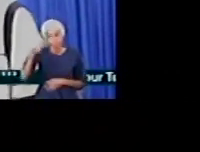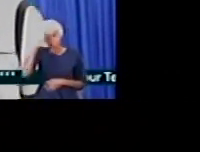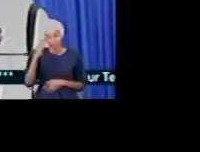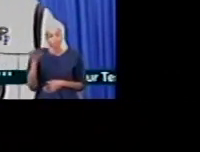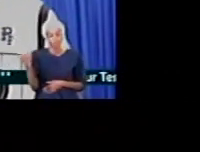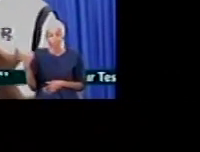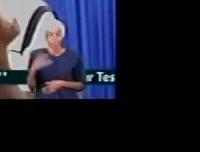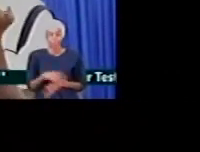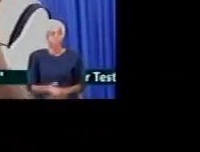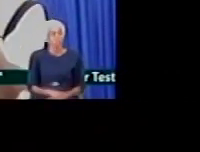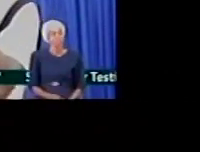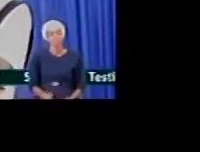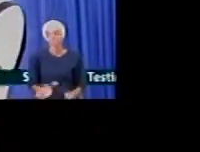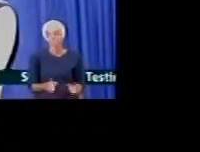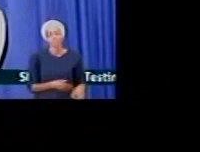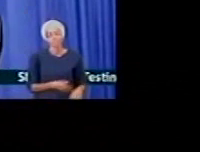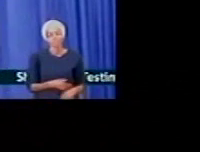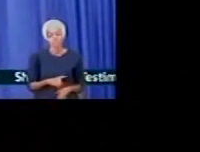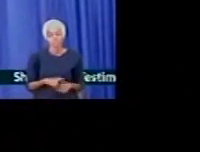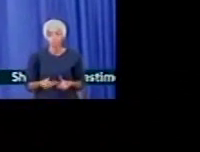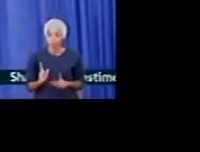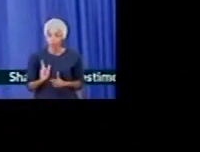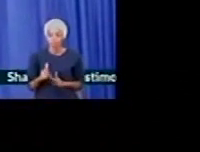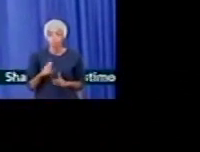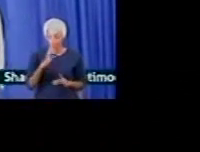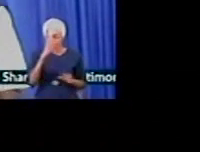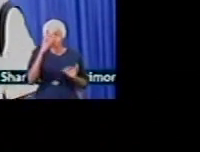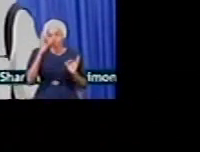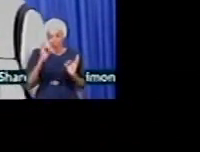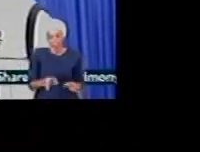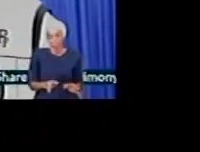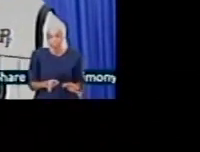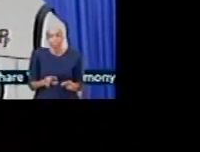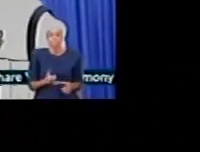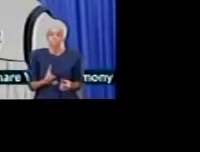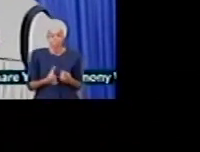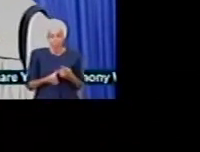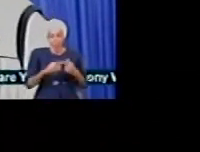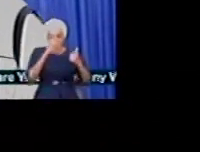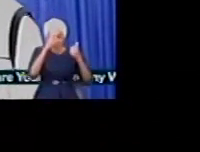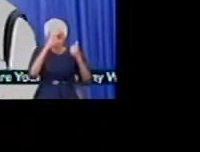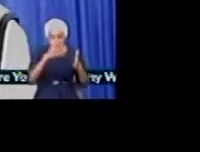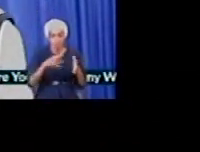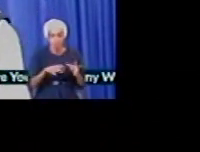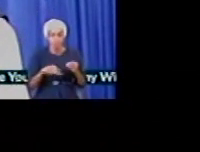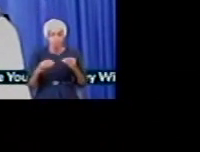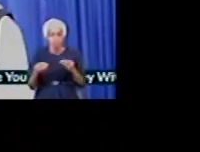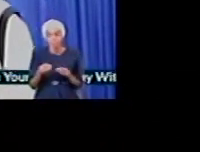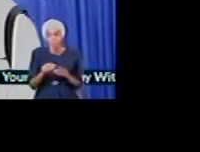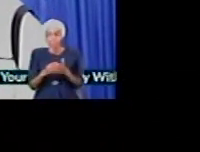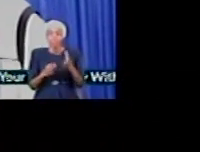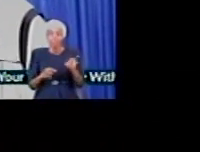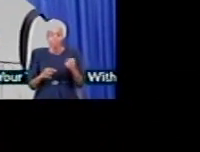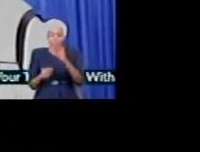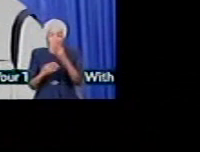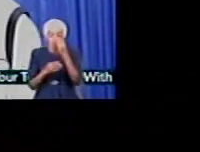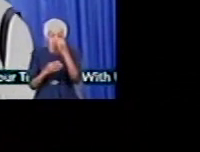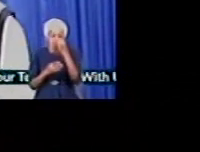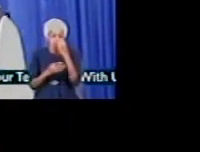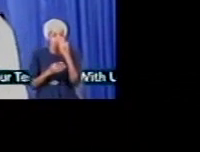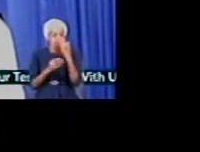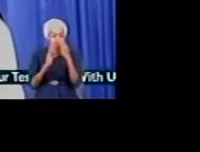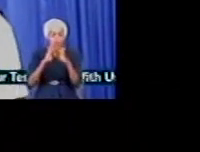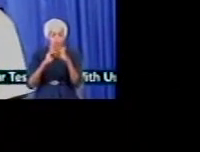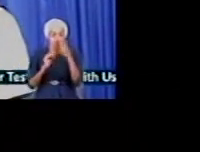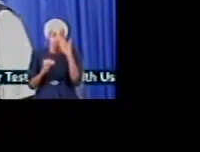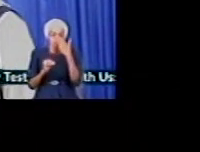just, like, with style, I placed my hand on my nose. Then after the pastor prayed, finished, I sat down and